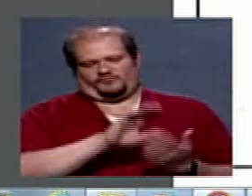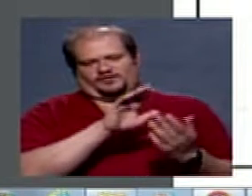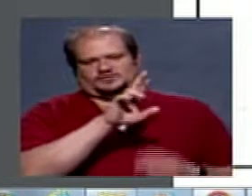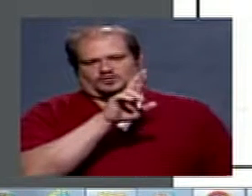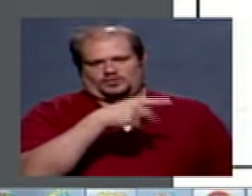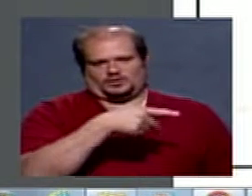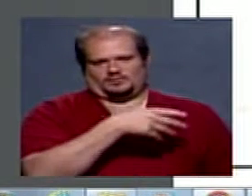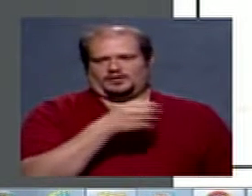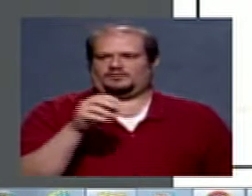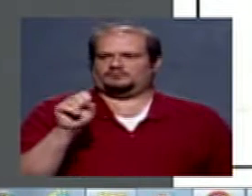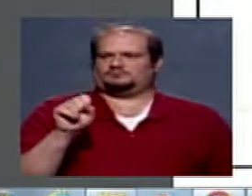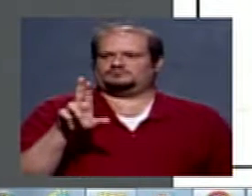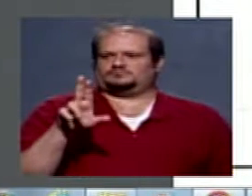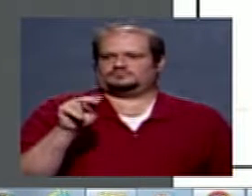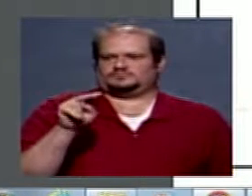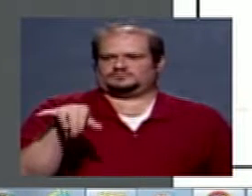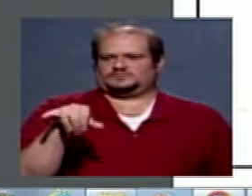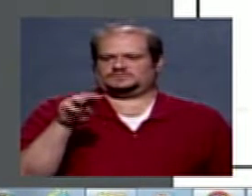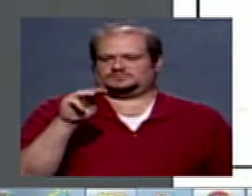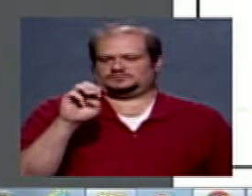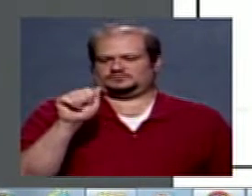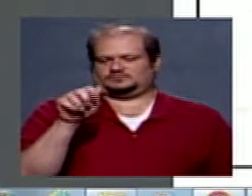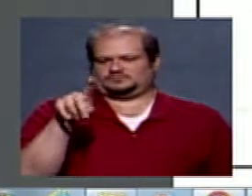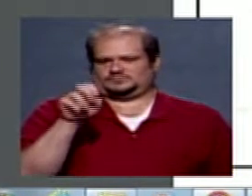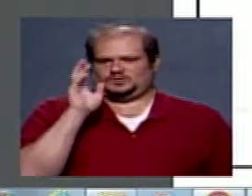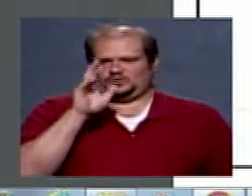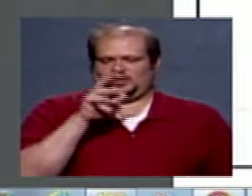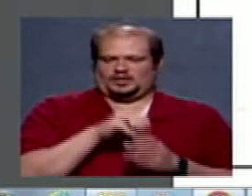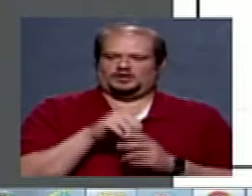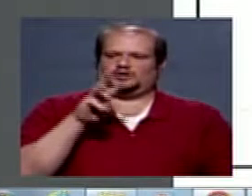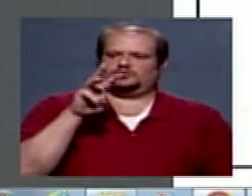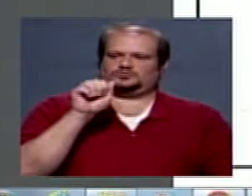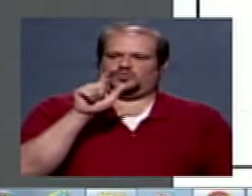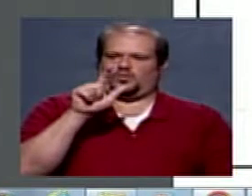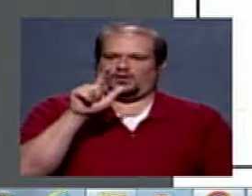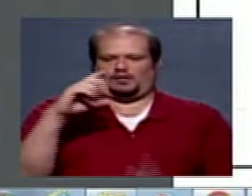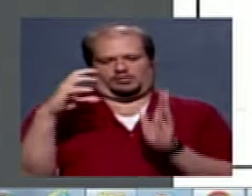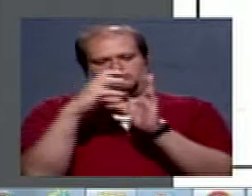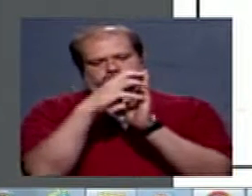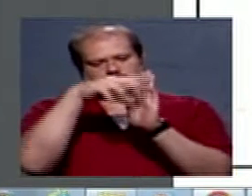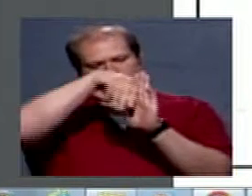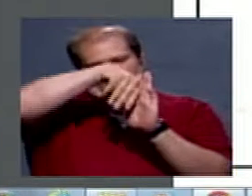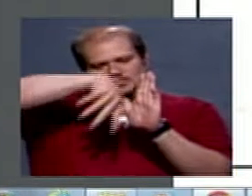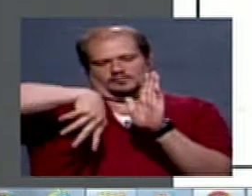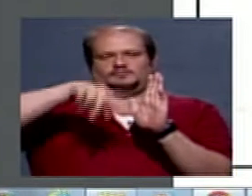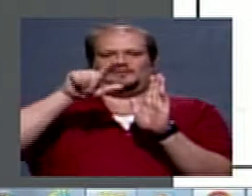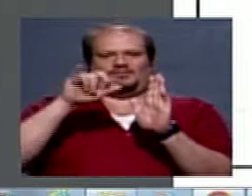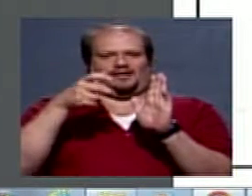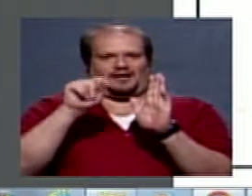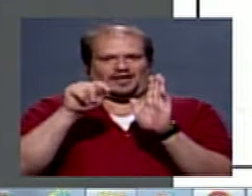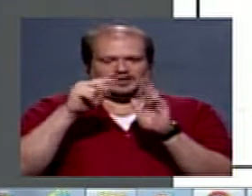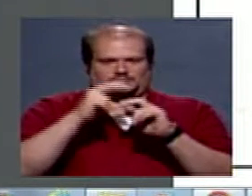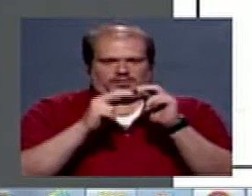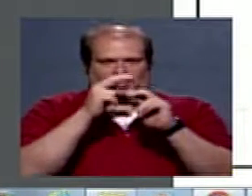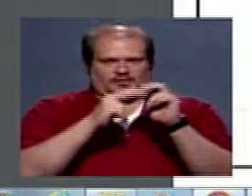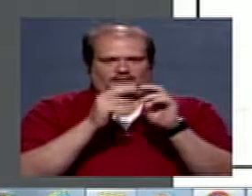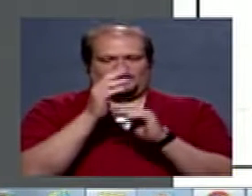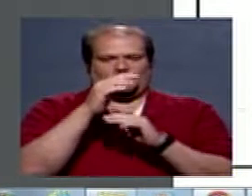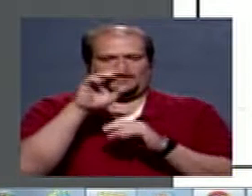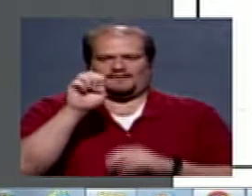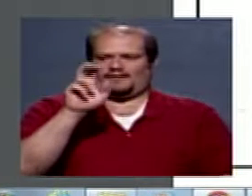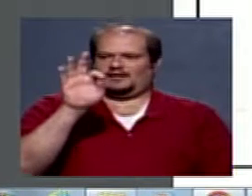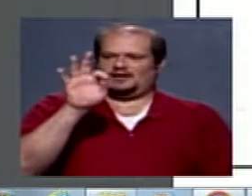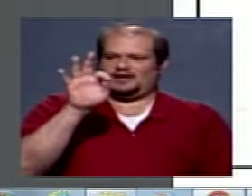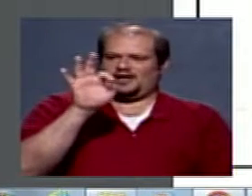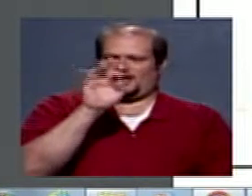and Sunnymead. Site lighting will consist of wall-mounted light fixtures mounted to the walls of the building at an elevation of 9 feet